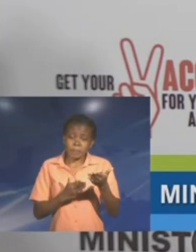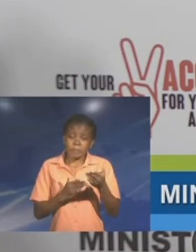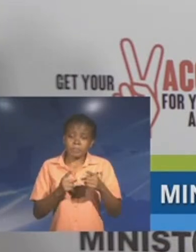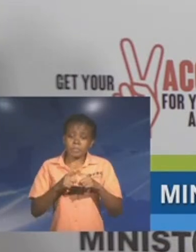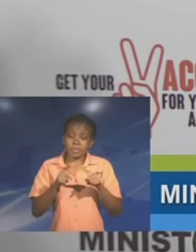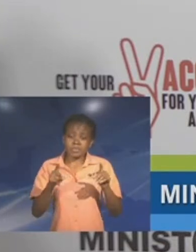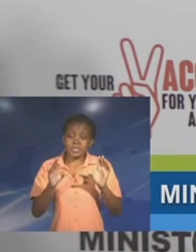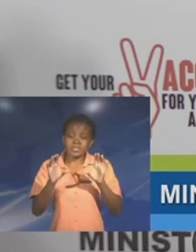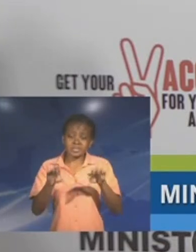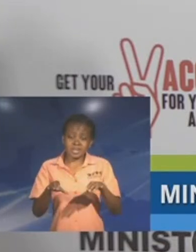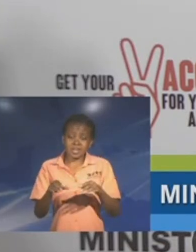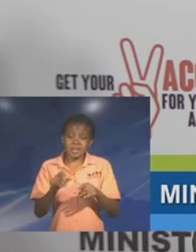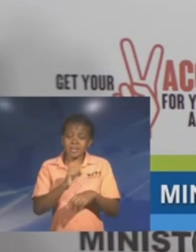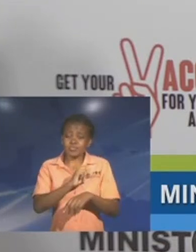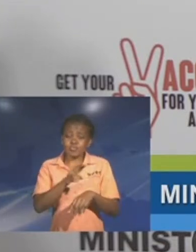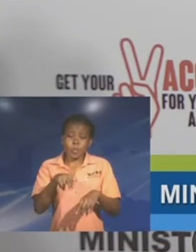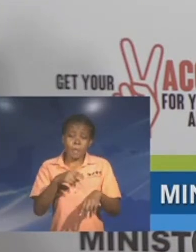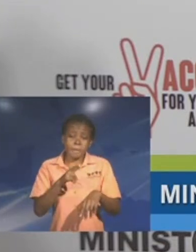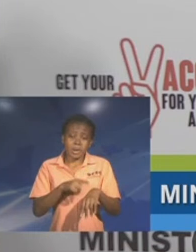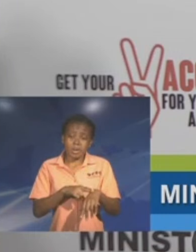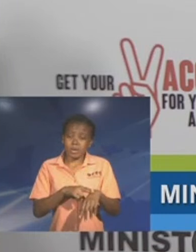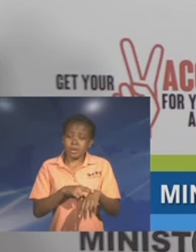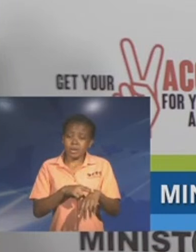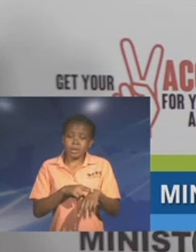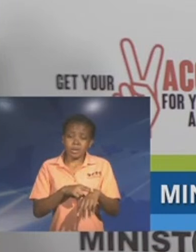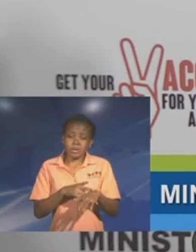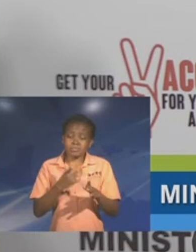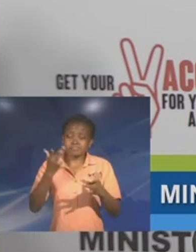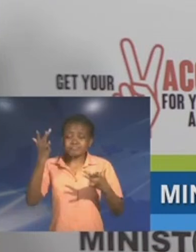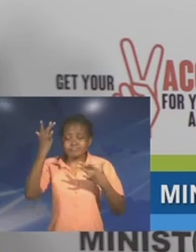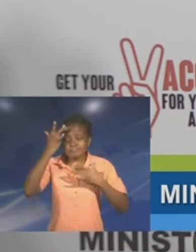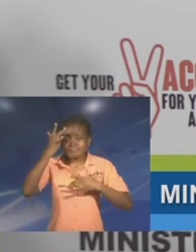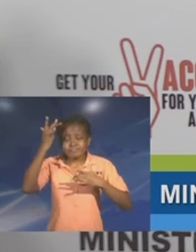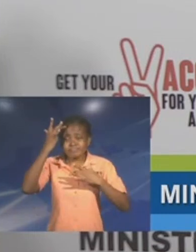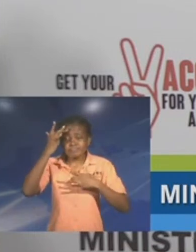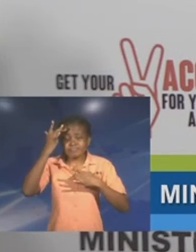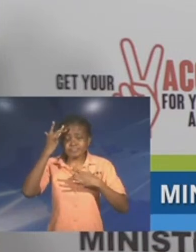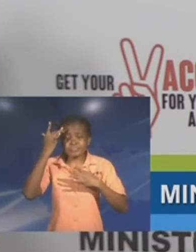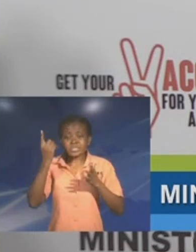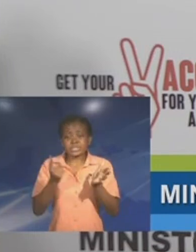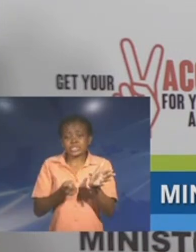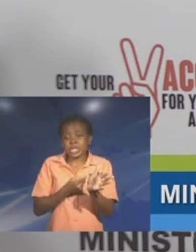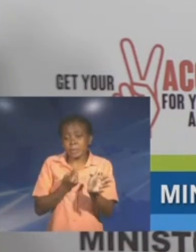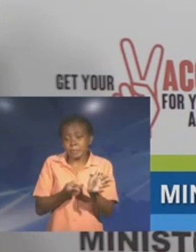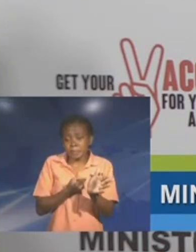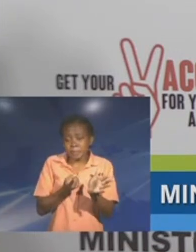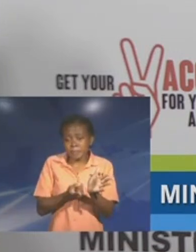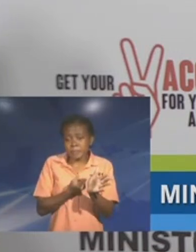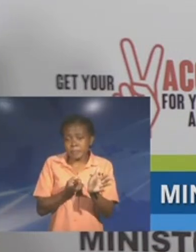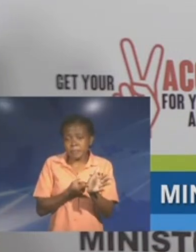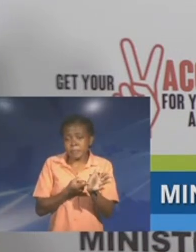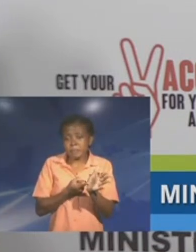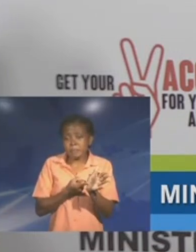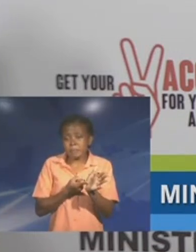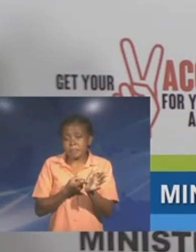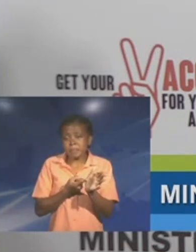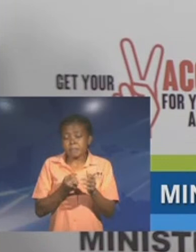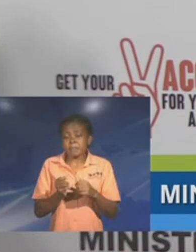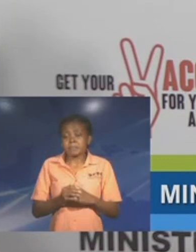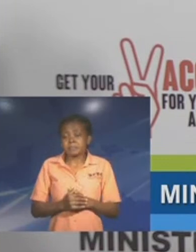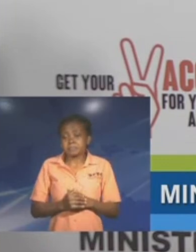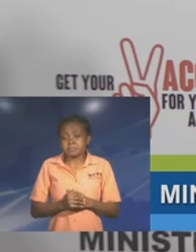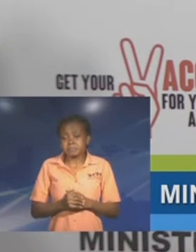part of the normal viral illnesses. Could be sometimes you get presentations of prodromes with